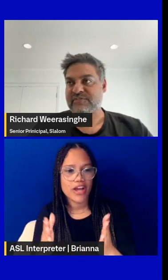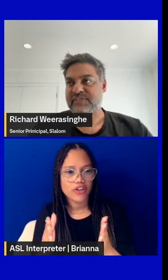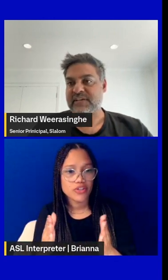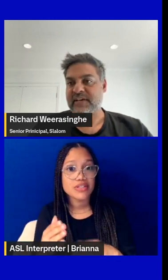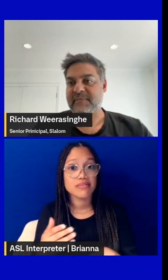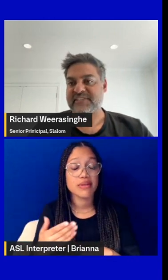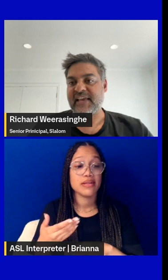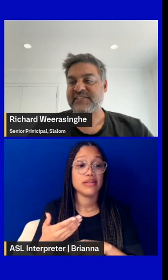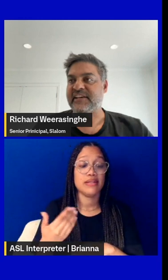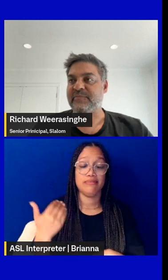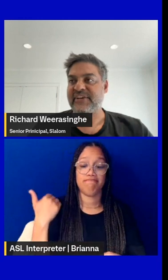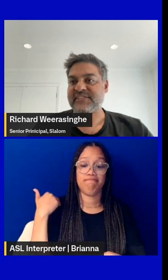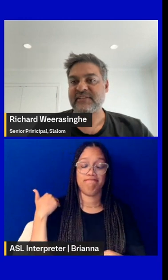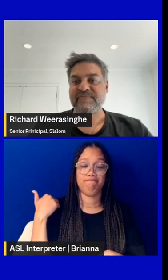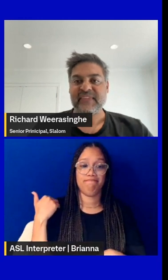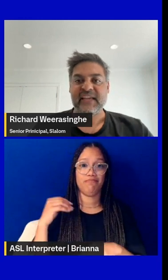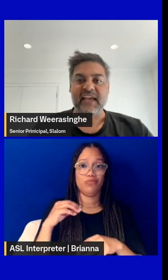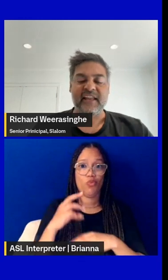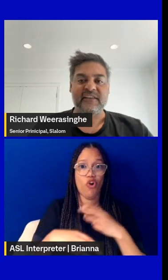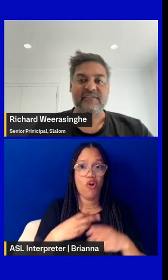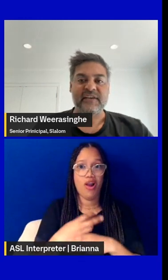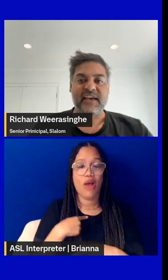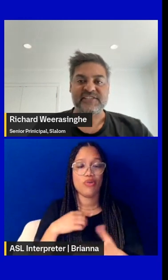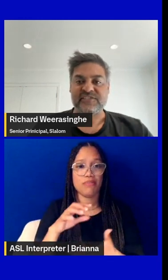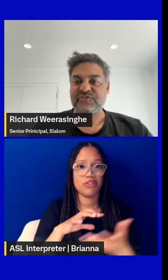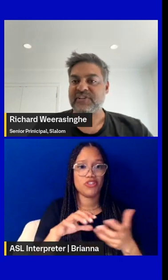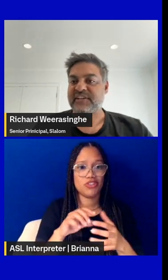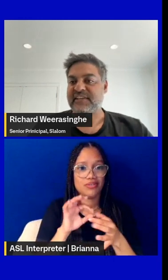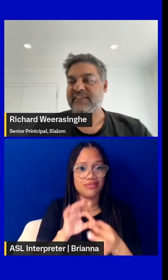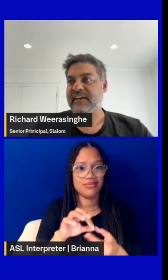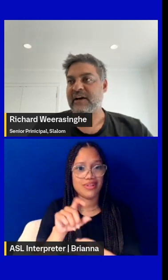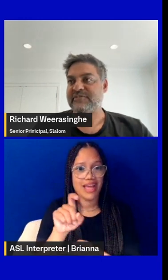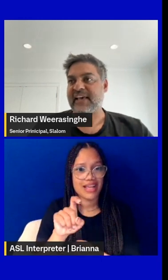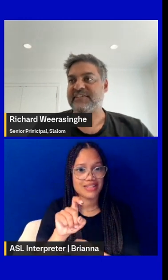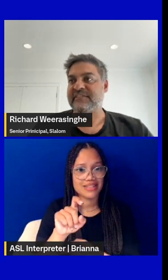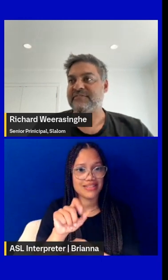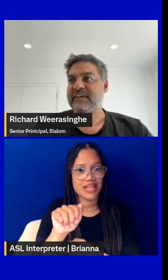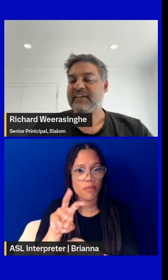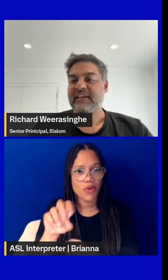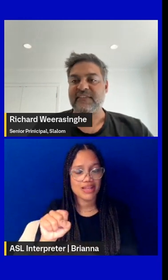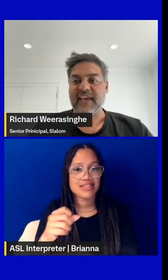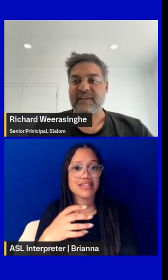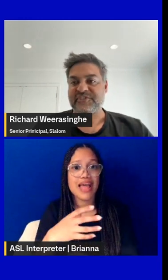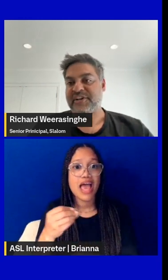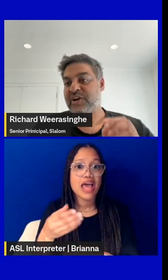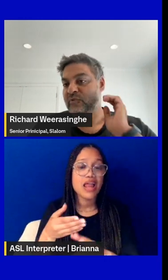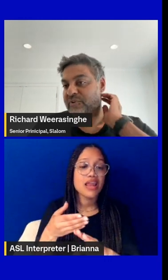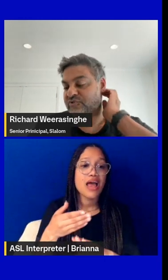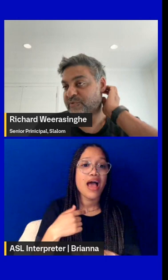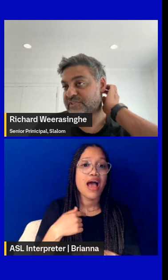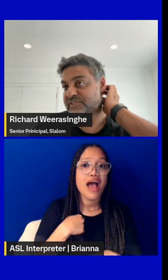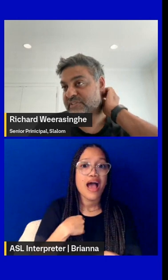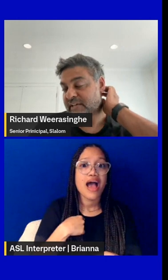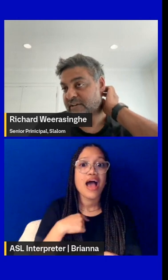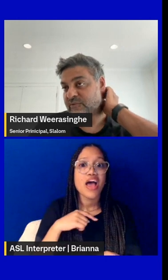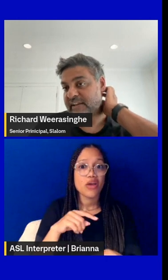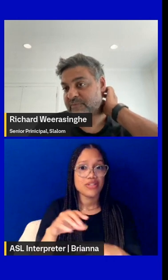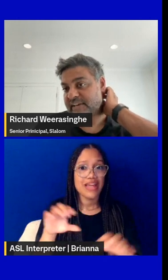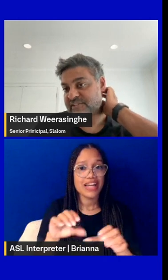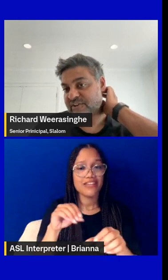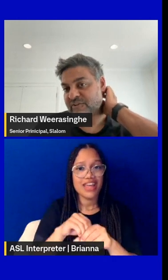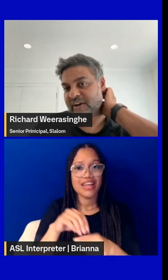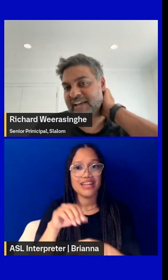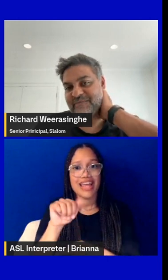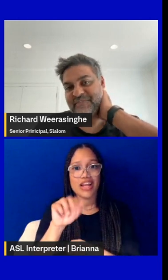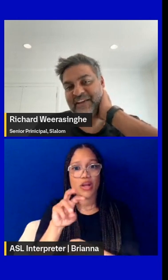world, I'm ex-AWS, and as a solution architect there, I was active in the AWS Terraform contributors for